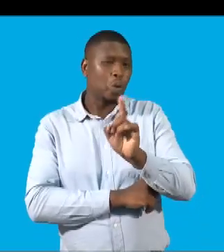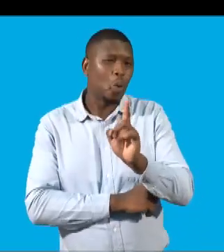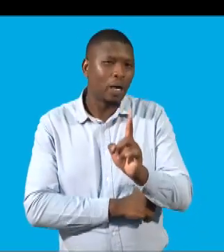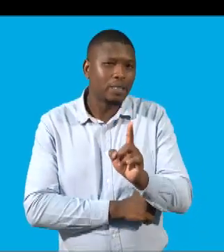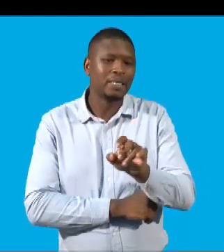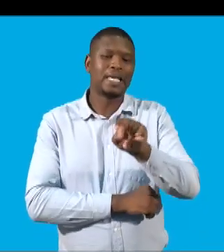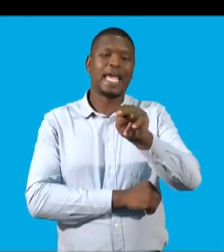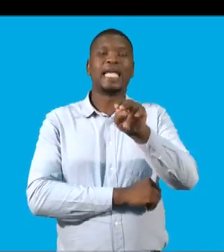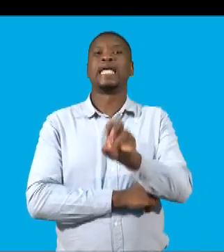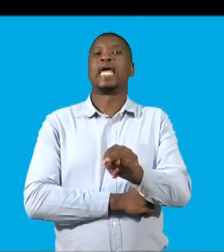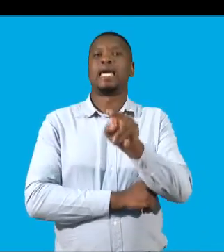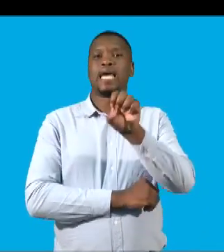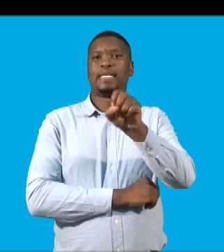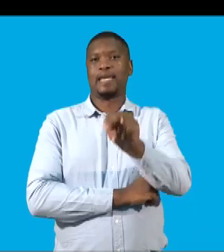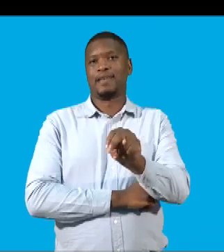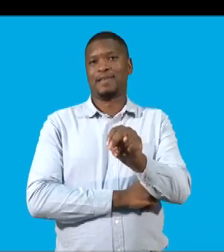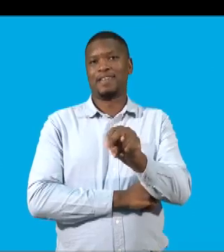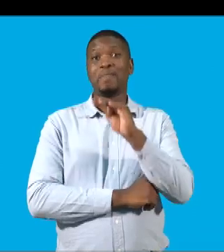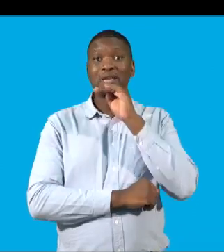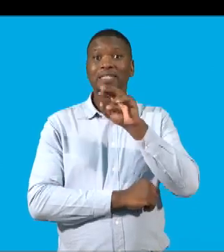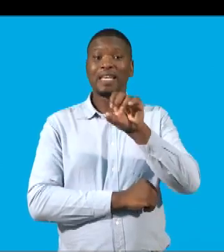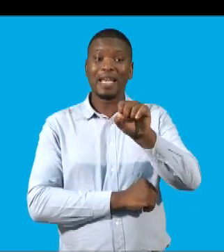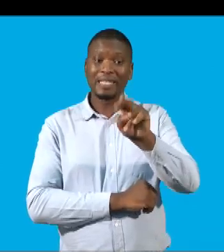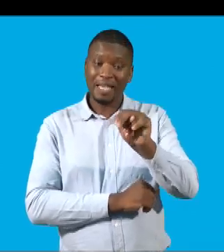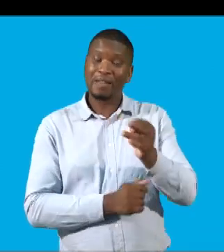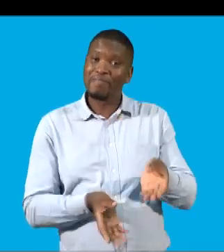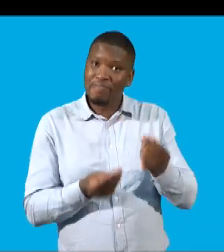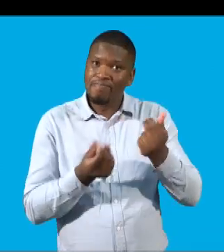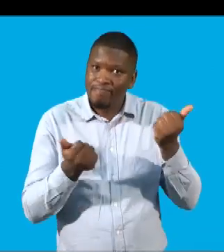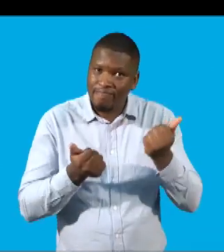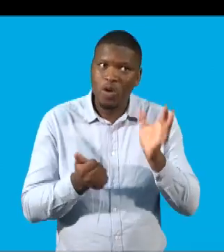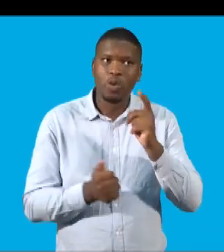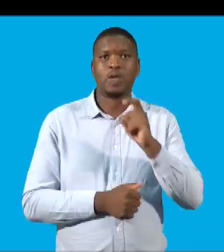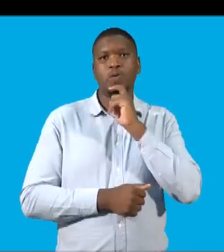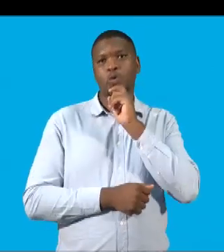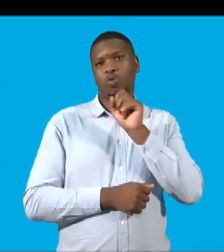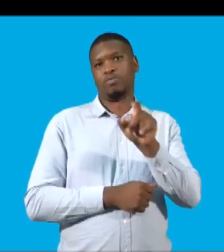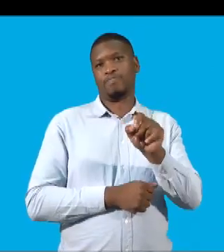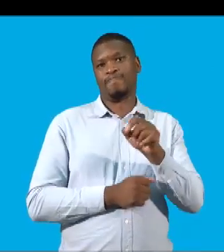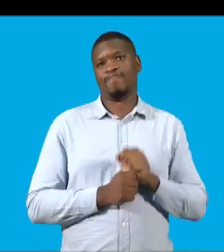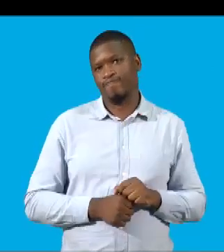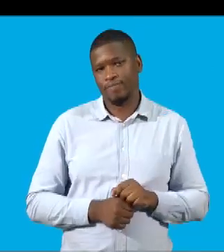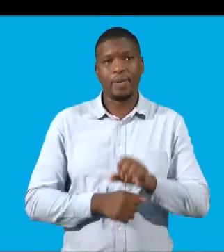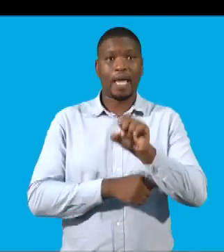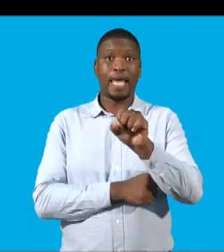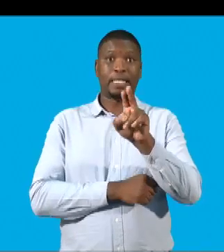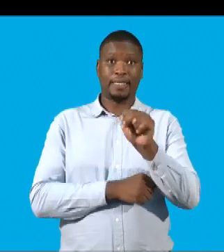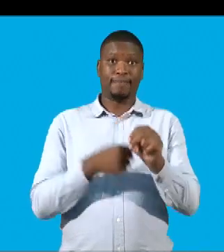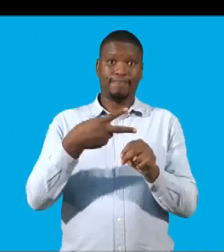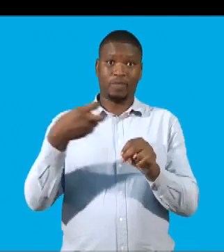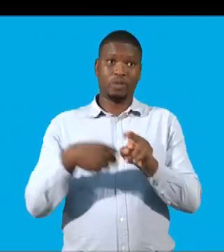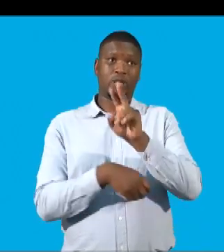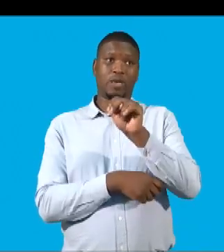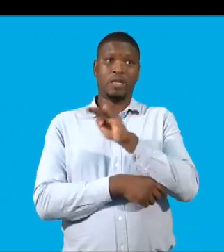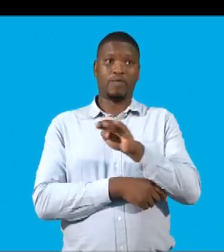216 is Sn. It is the sum of these terms. So that's the one that we are going to use. So that is Sn is equals to